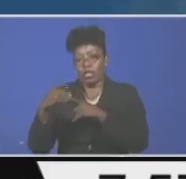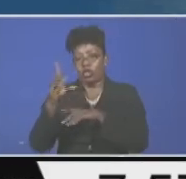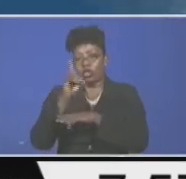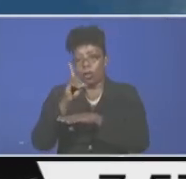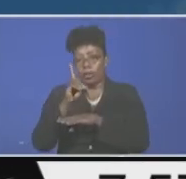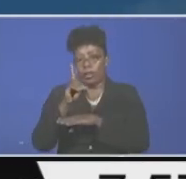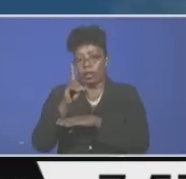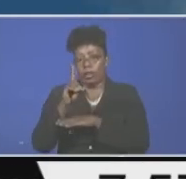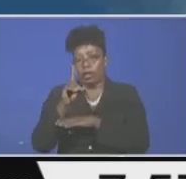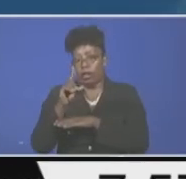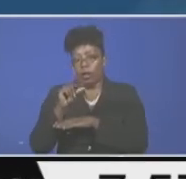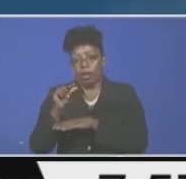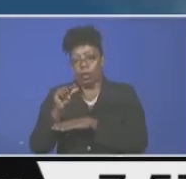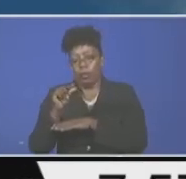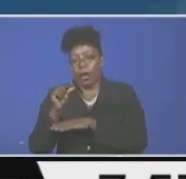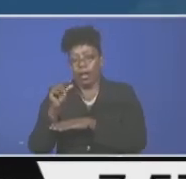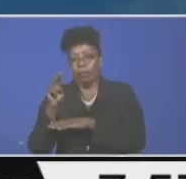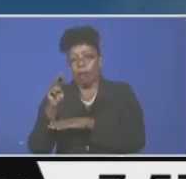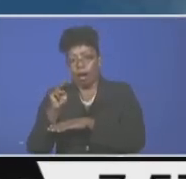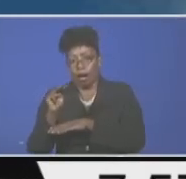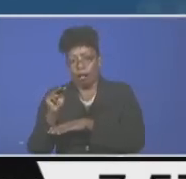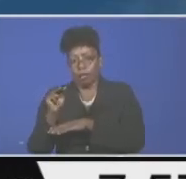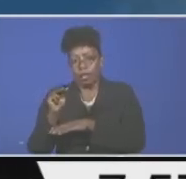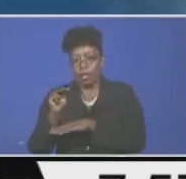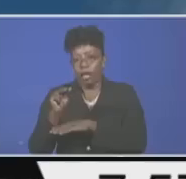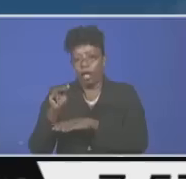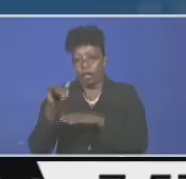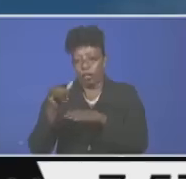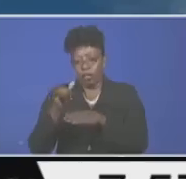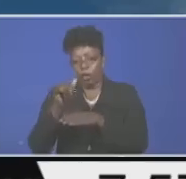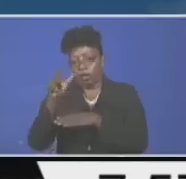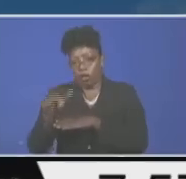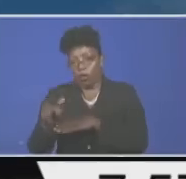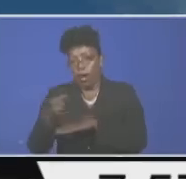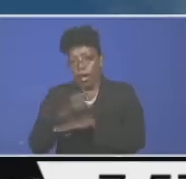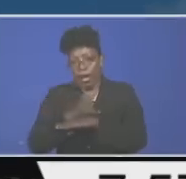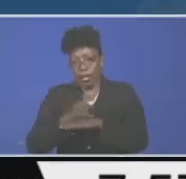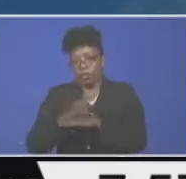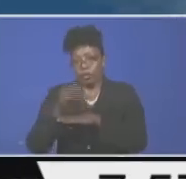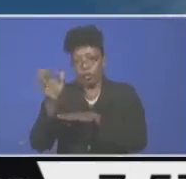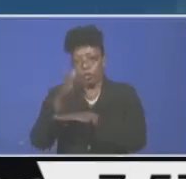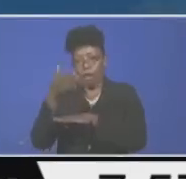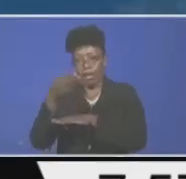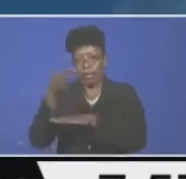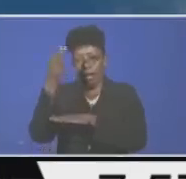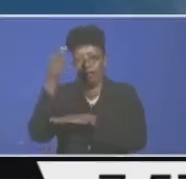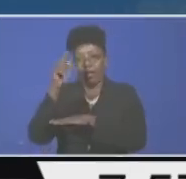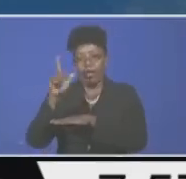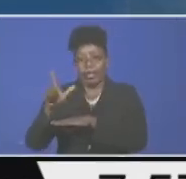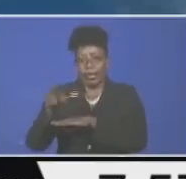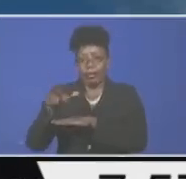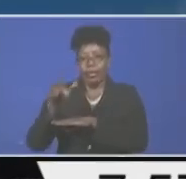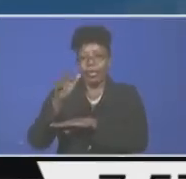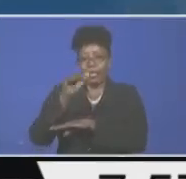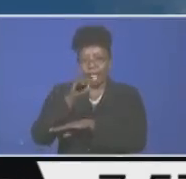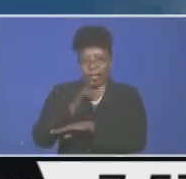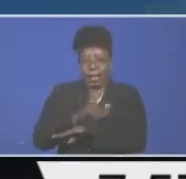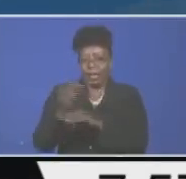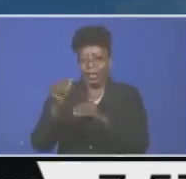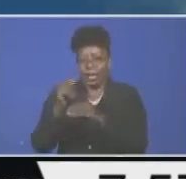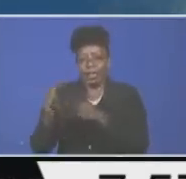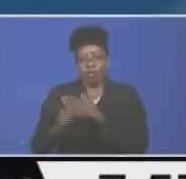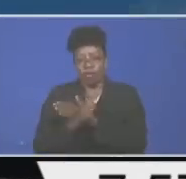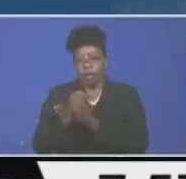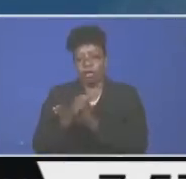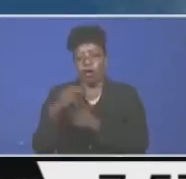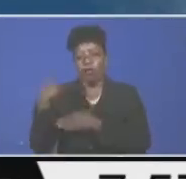Dominica, Guadeloupe, and Martinique. Those are the islands that are likely to put up warning flags later on tonight. And again, no threat to us until about